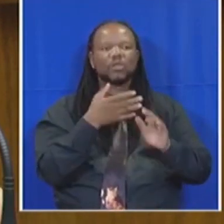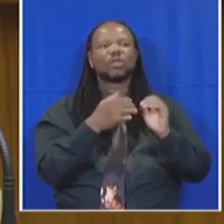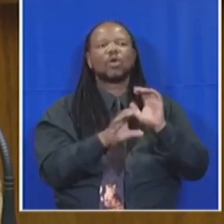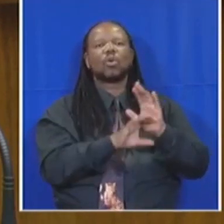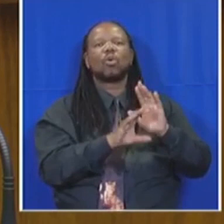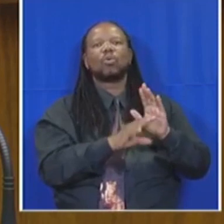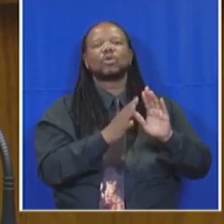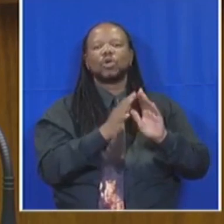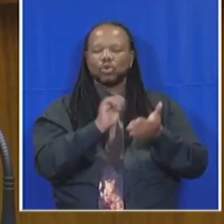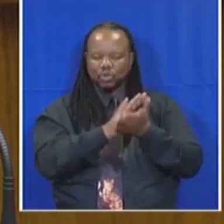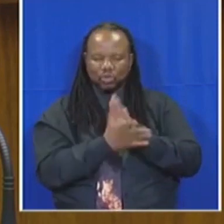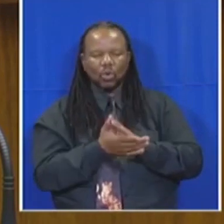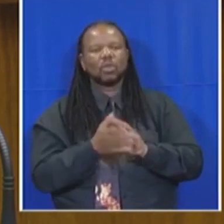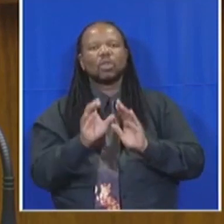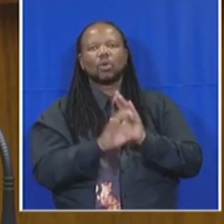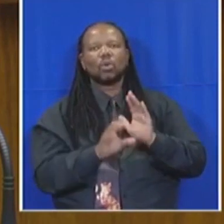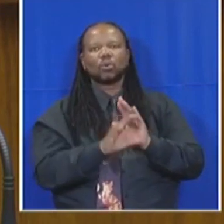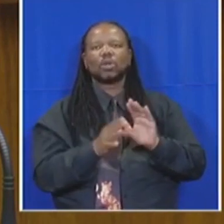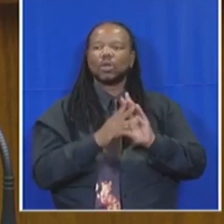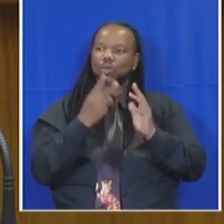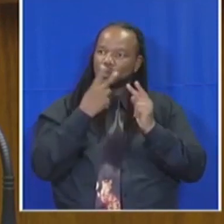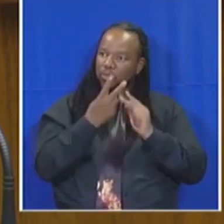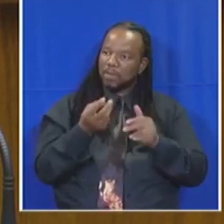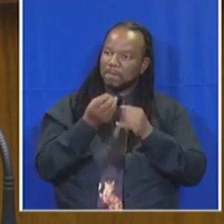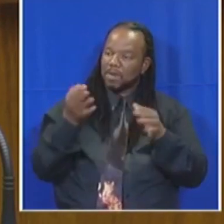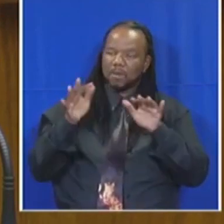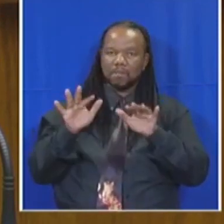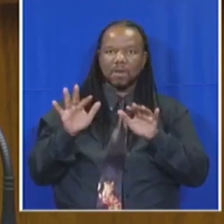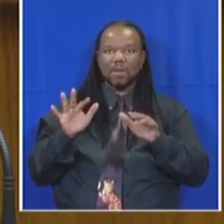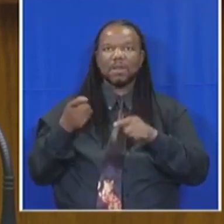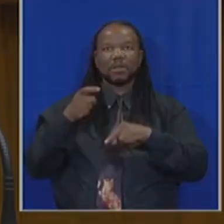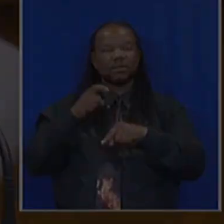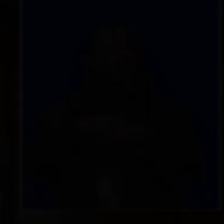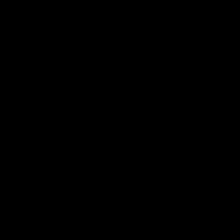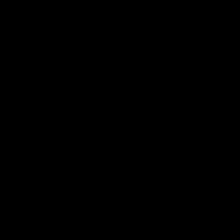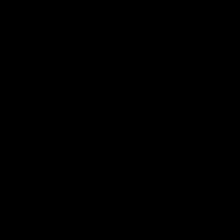Constitution. You've shown disdain for those most vulnerable in our society. It's time to go.